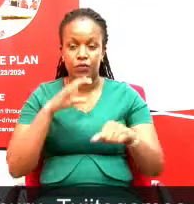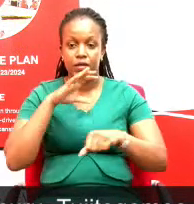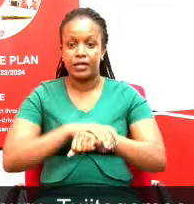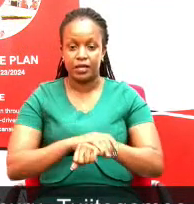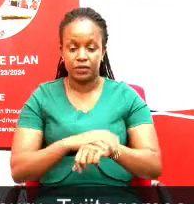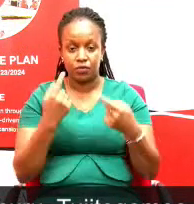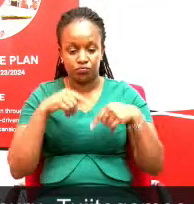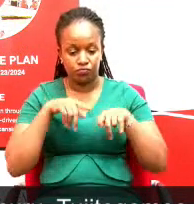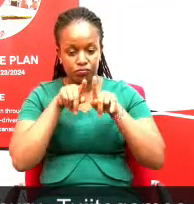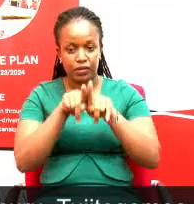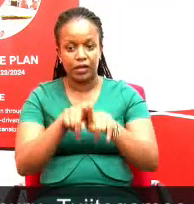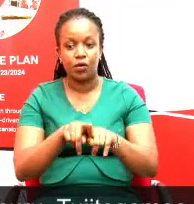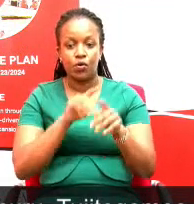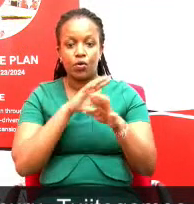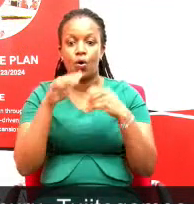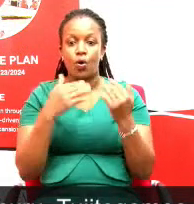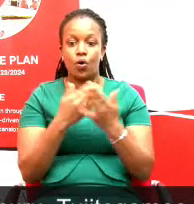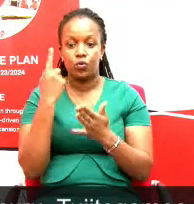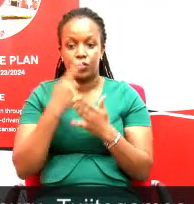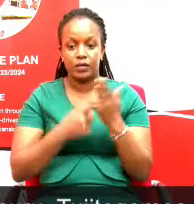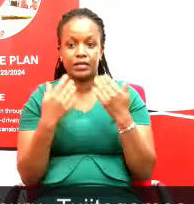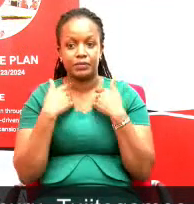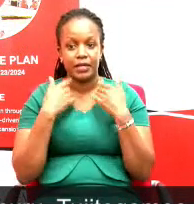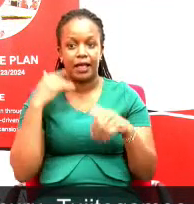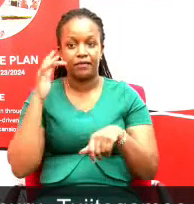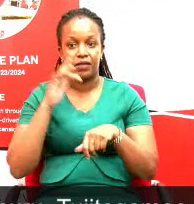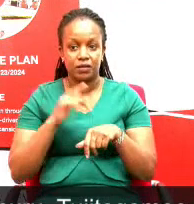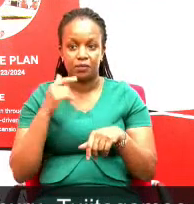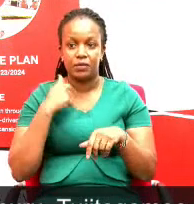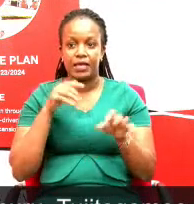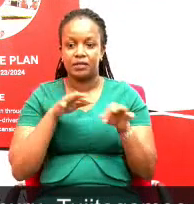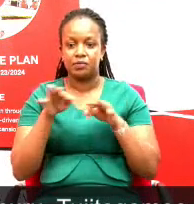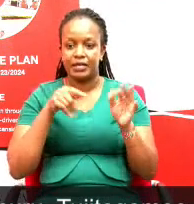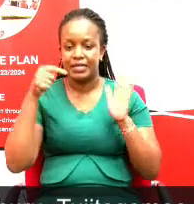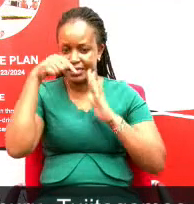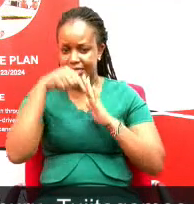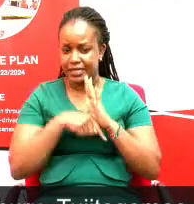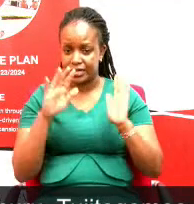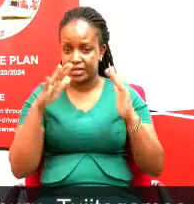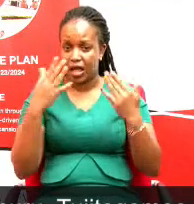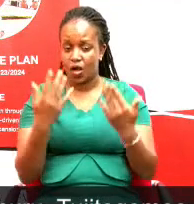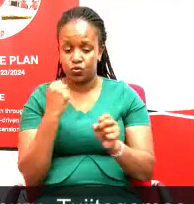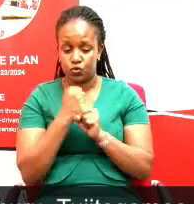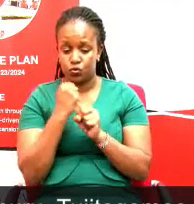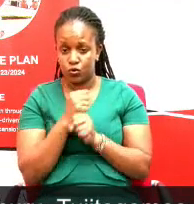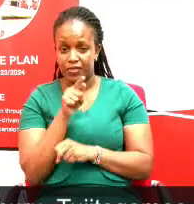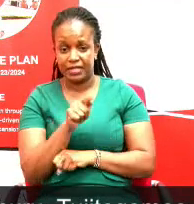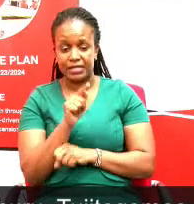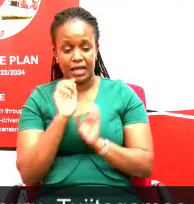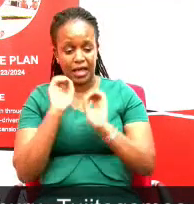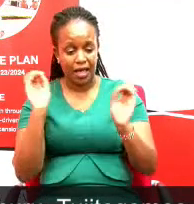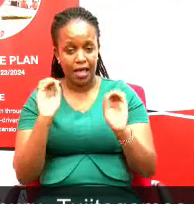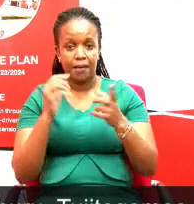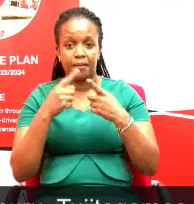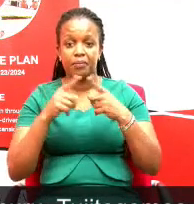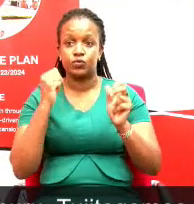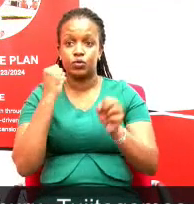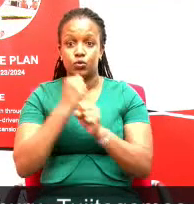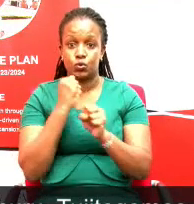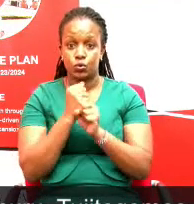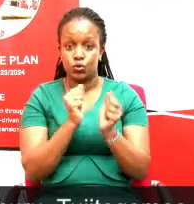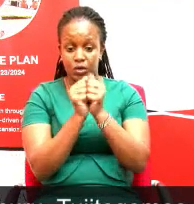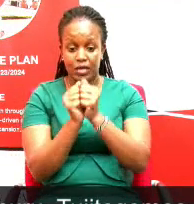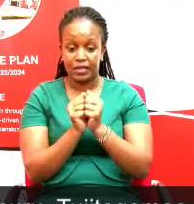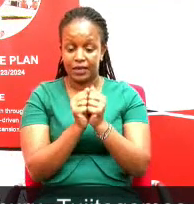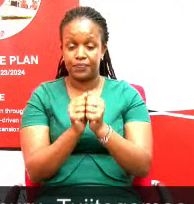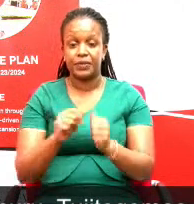all the affected. And I think I don't need to go really into the details of how we want to do it, but we want to do together.